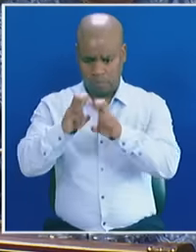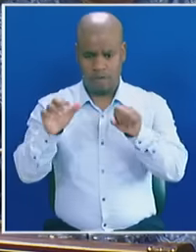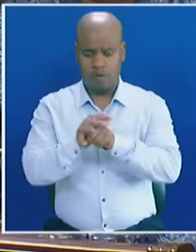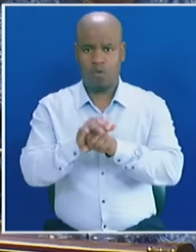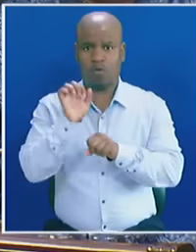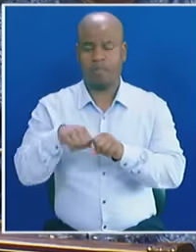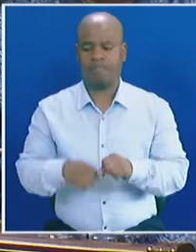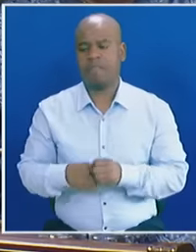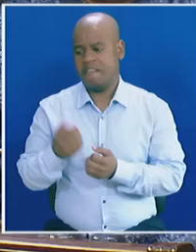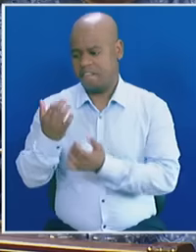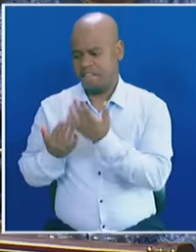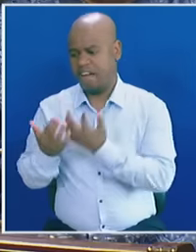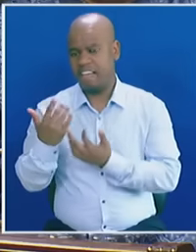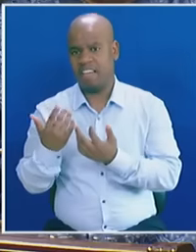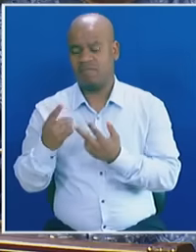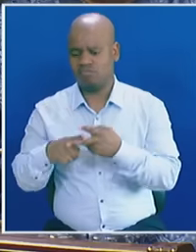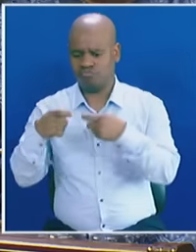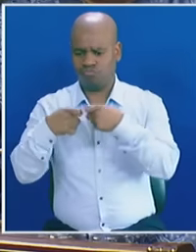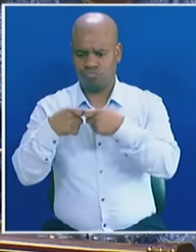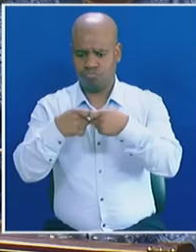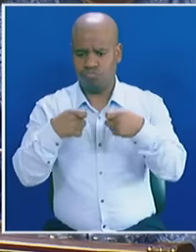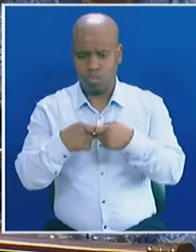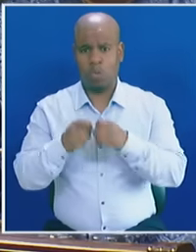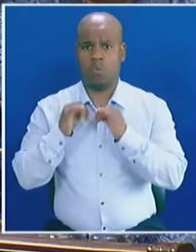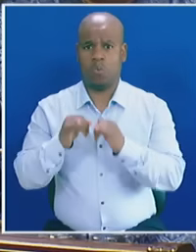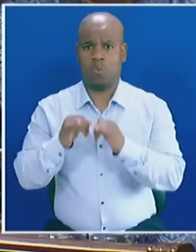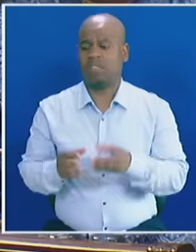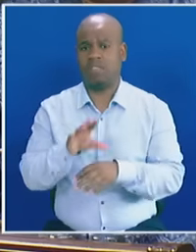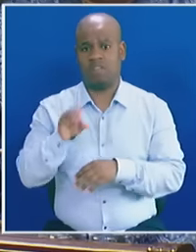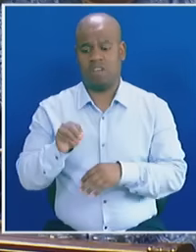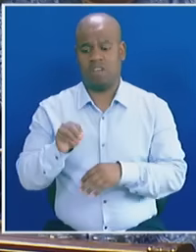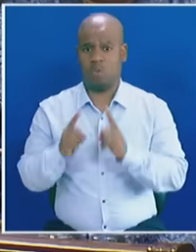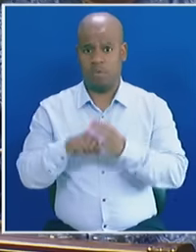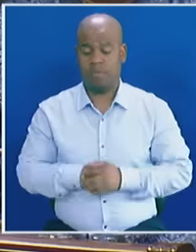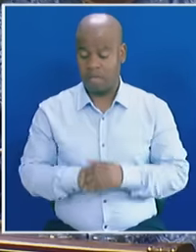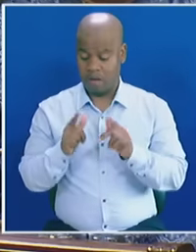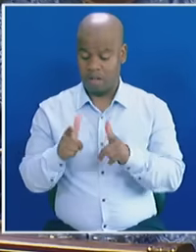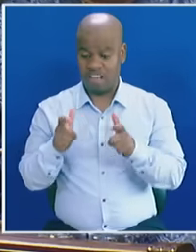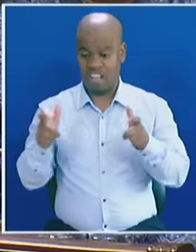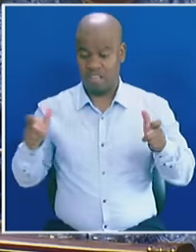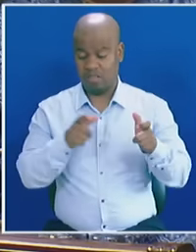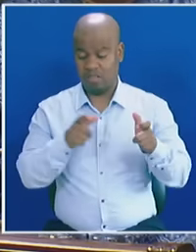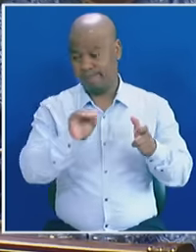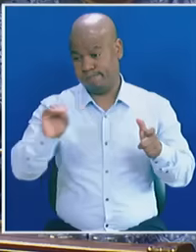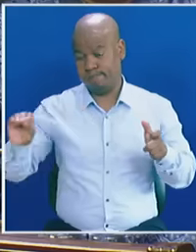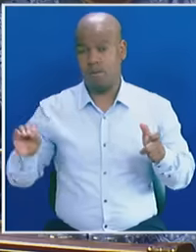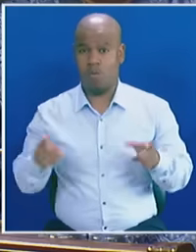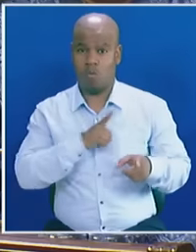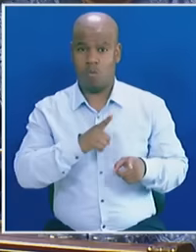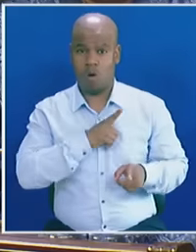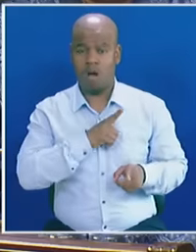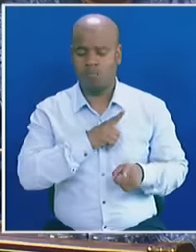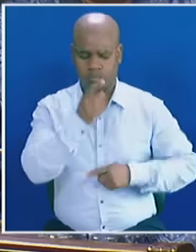Firearm-related crimes is increasing at an alarming rate in South Africa. Some illegal firearms enter South Africa market as a result of